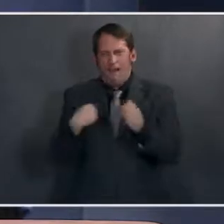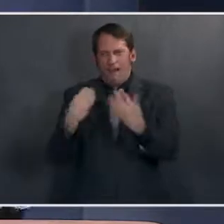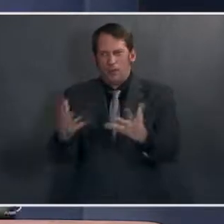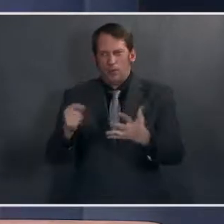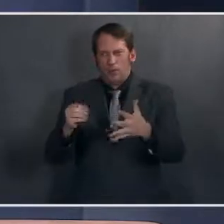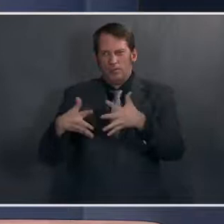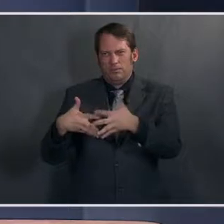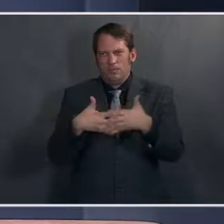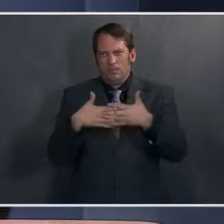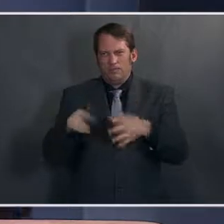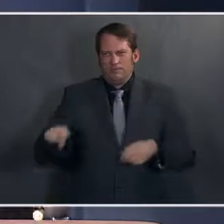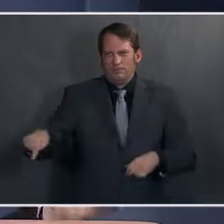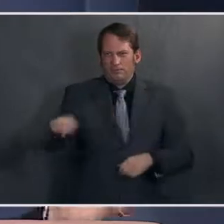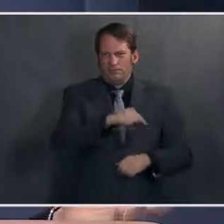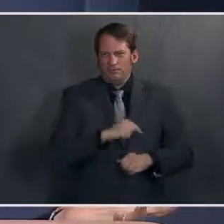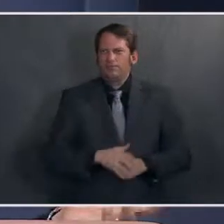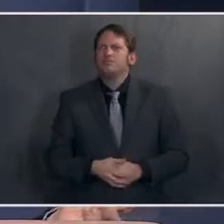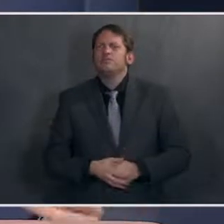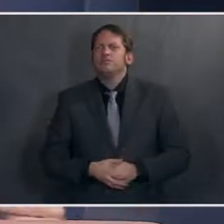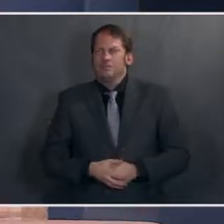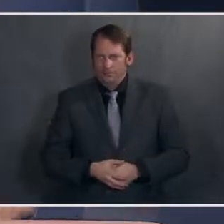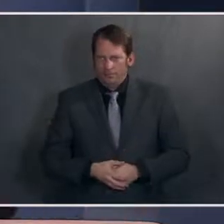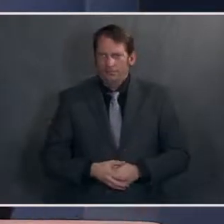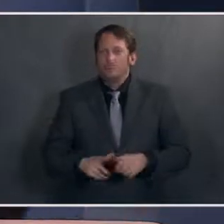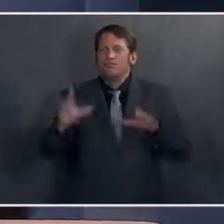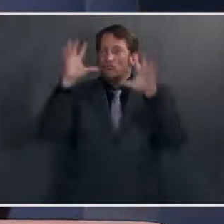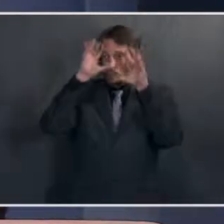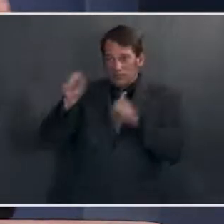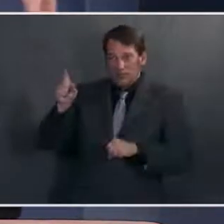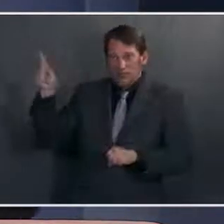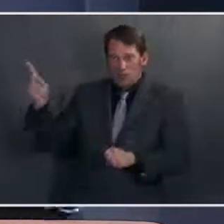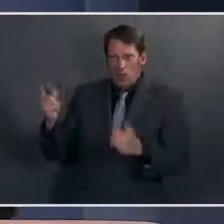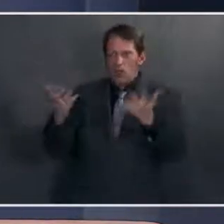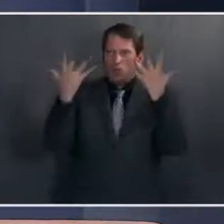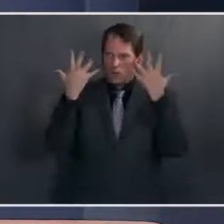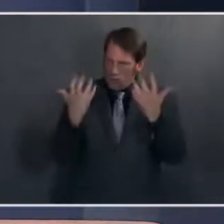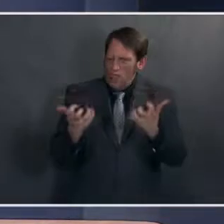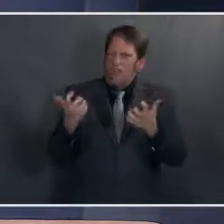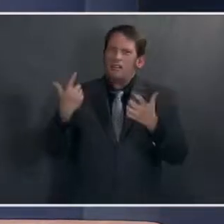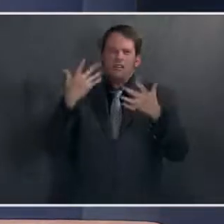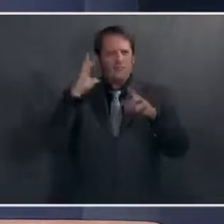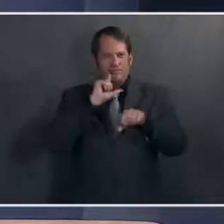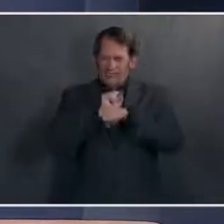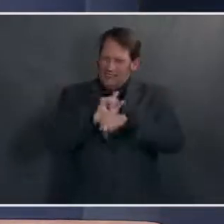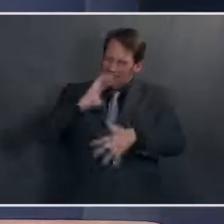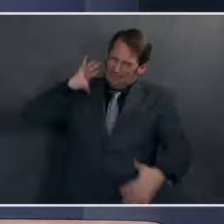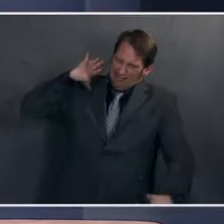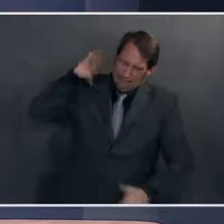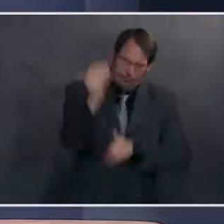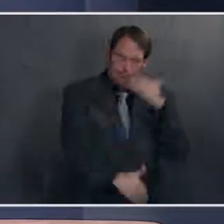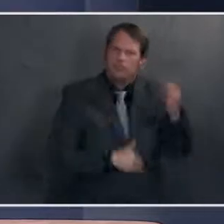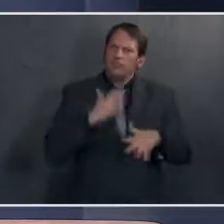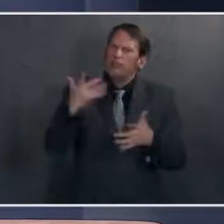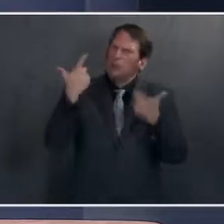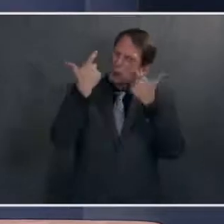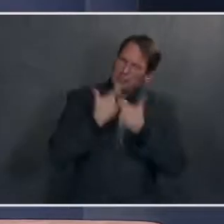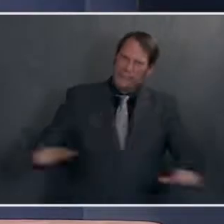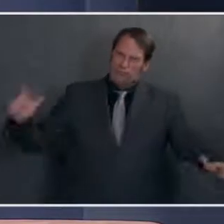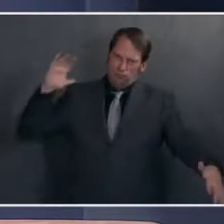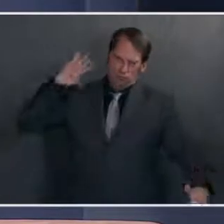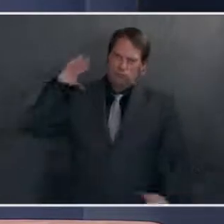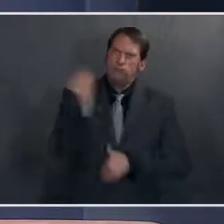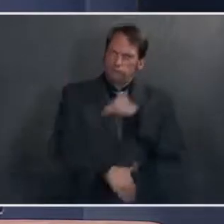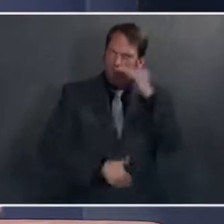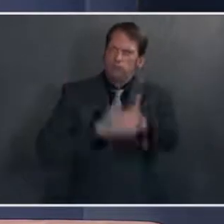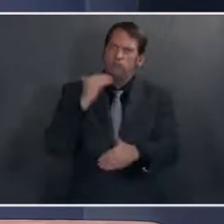going big on a package back to the campaign. He talked about the importance of meeting this moment back to the campaign. So that is certainly